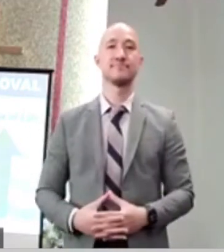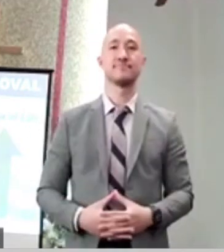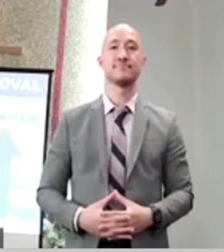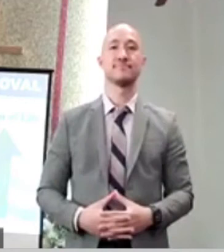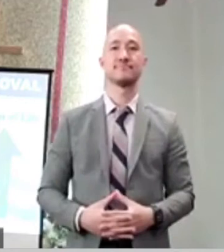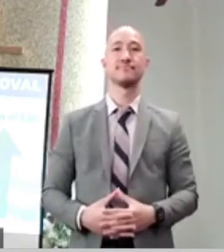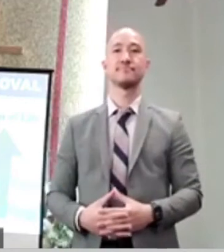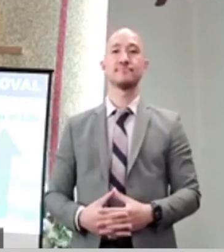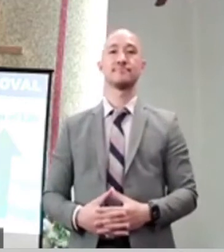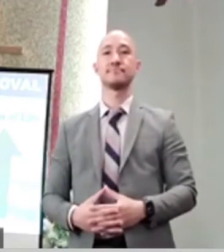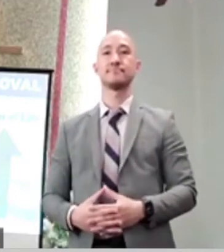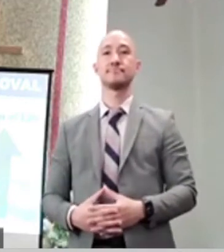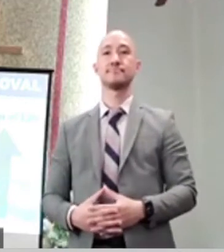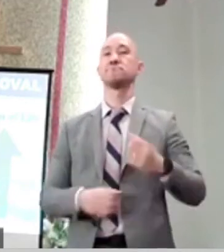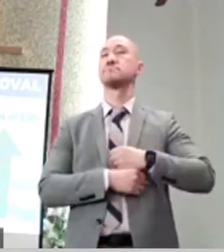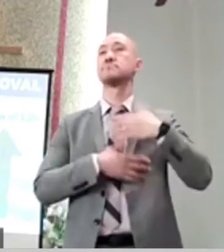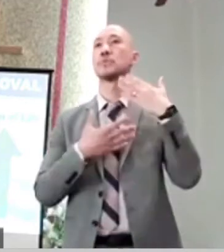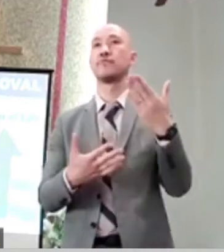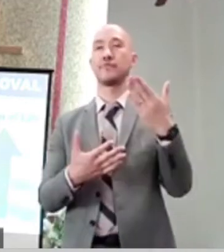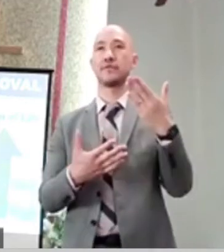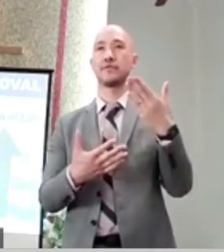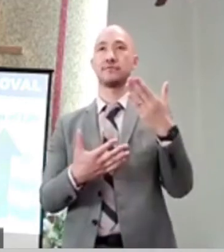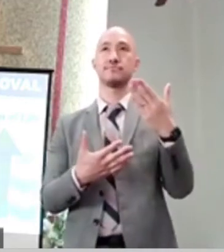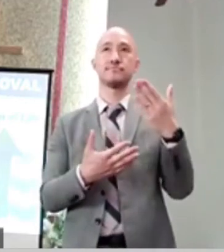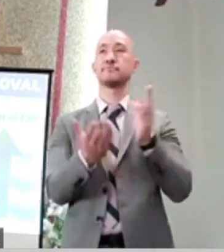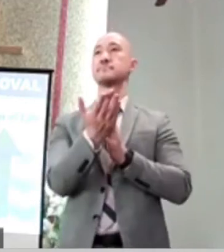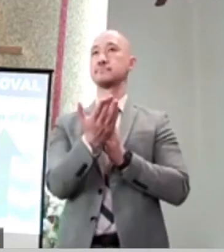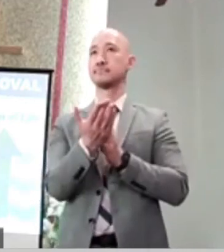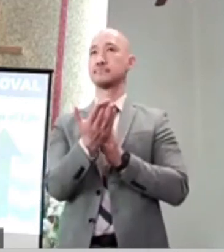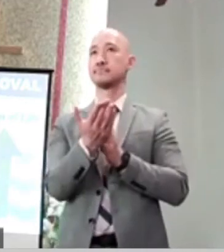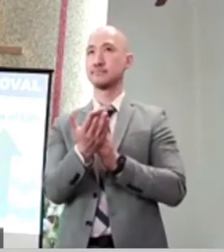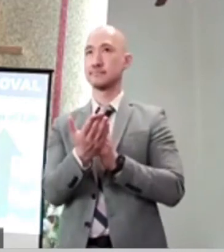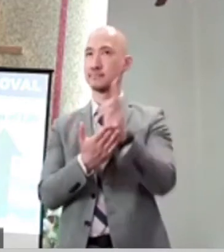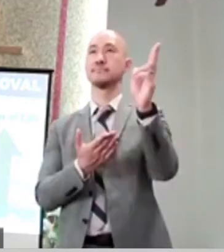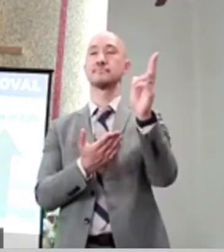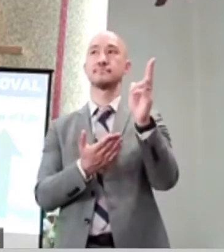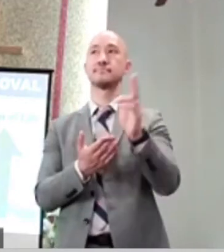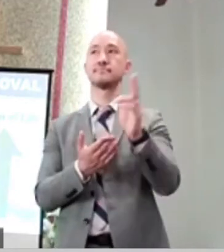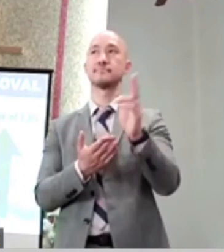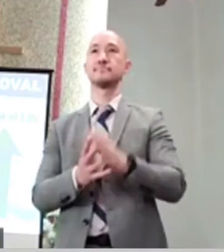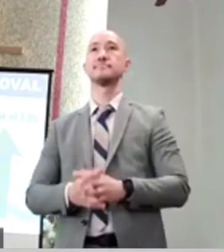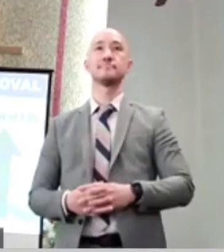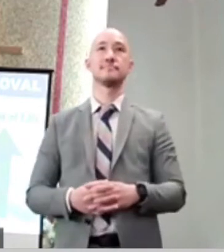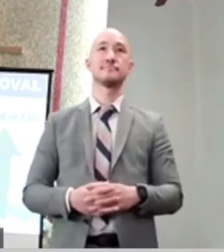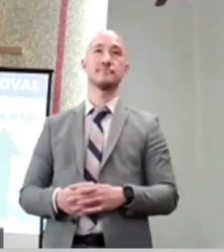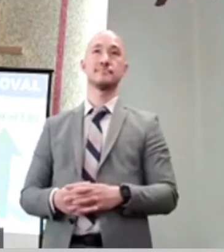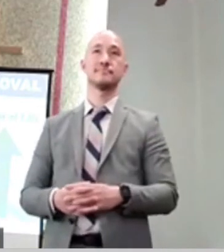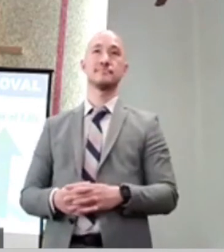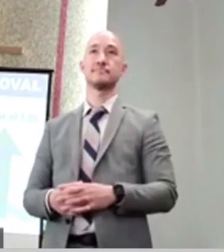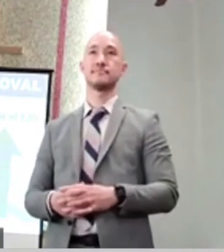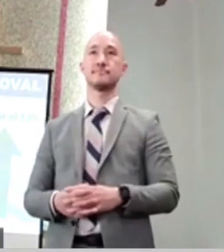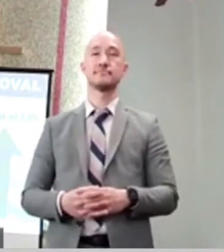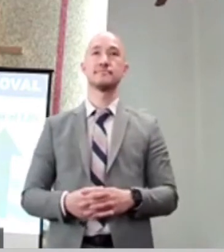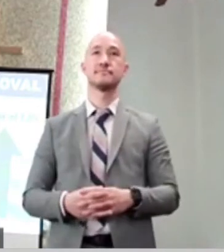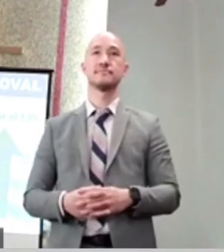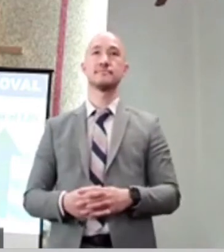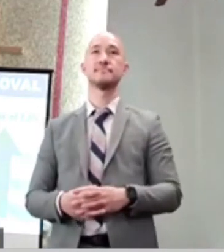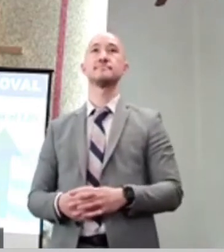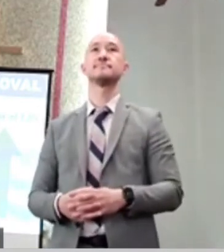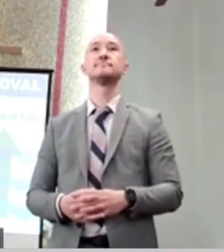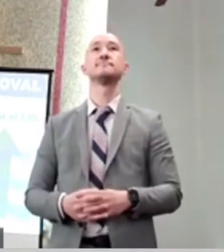light. We confess our sins. We're transparent. We understand who we are because we understand where God wants